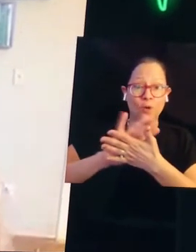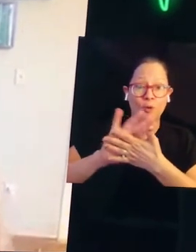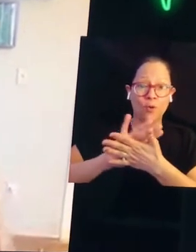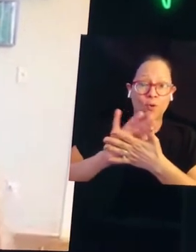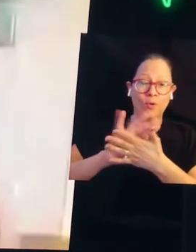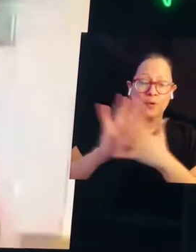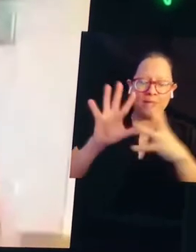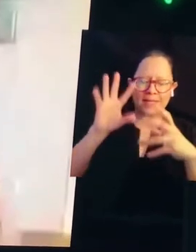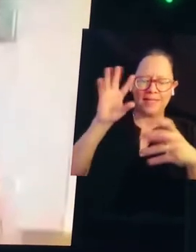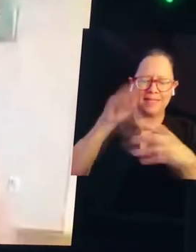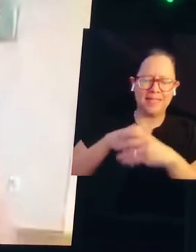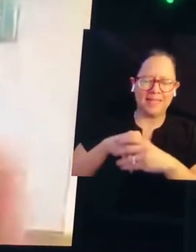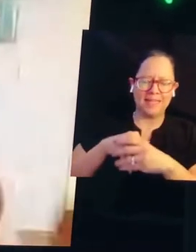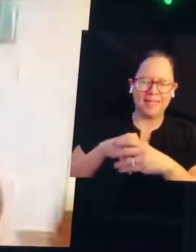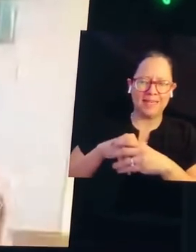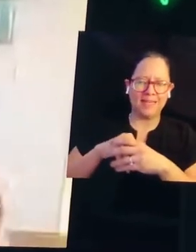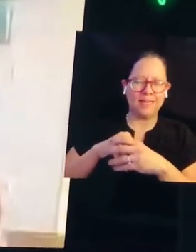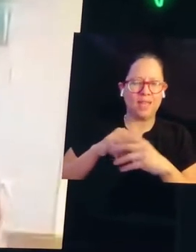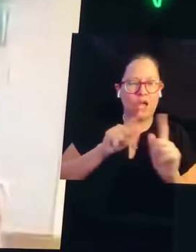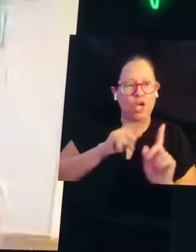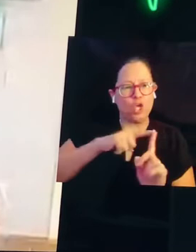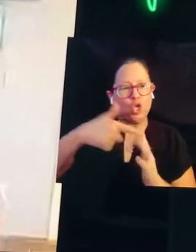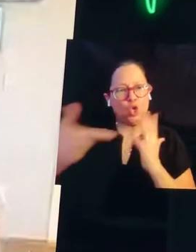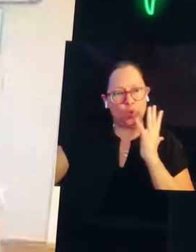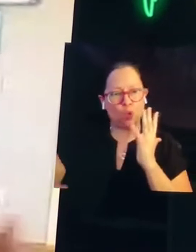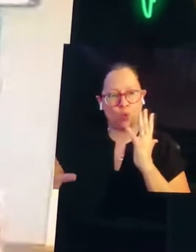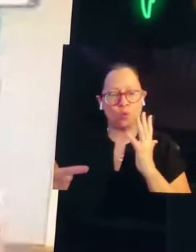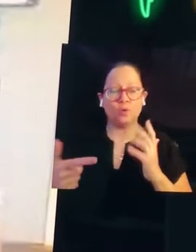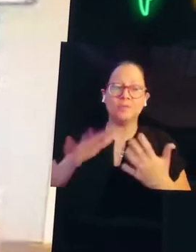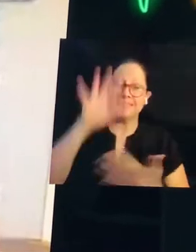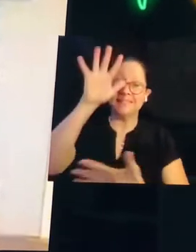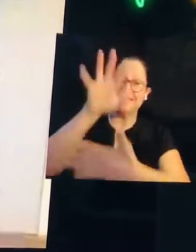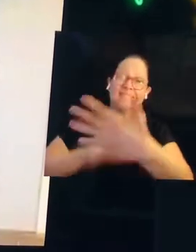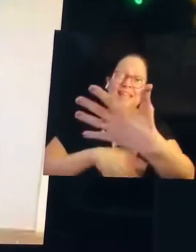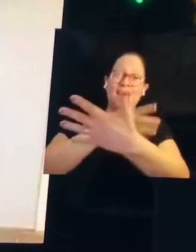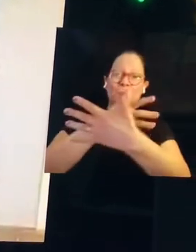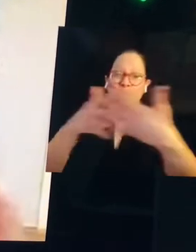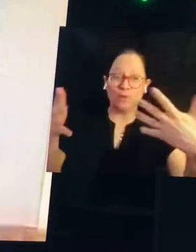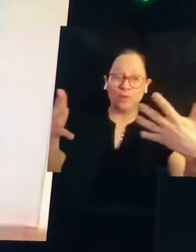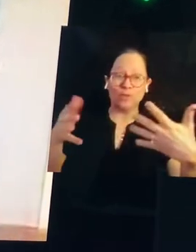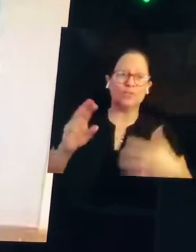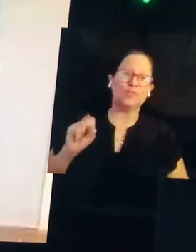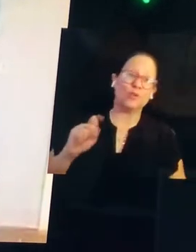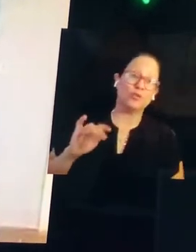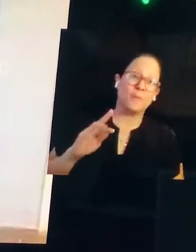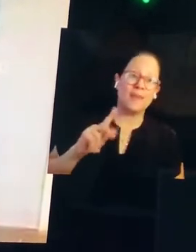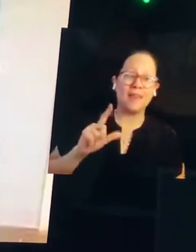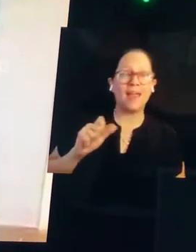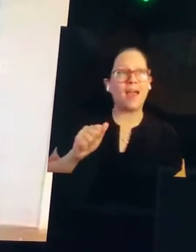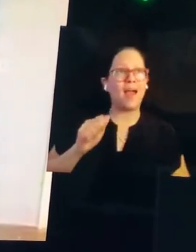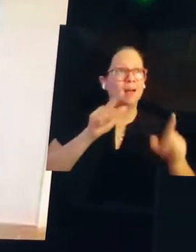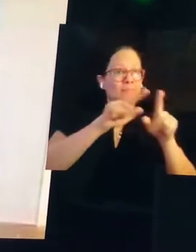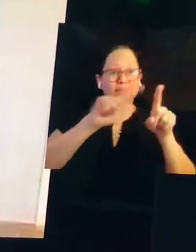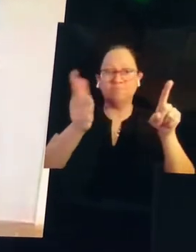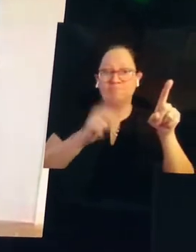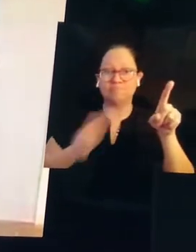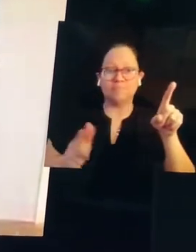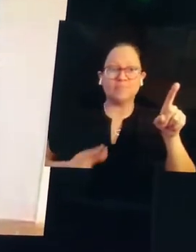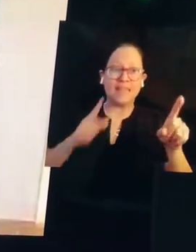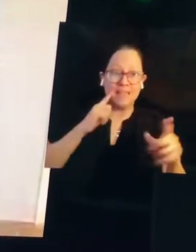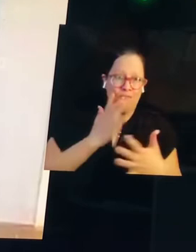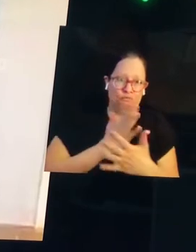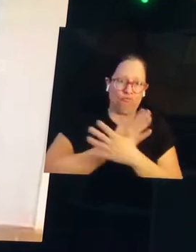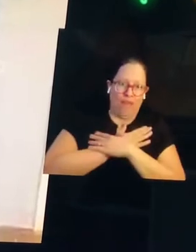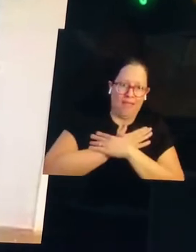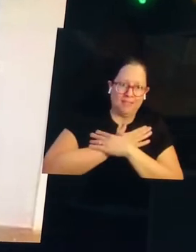in a queue so that you can schedule, even on days that you're not doing anything, on days that you're giving yourself rest, you still have